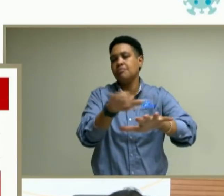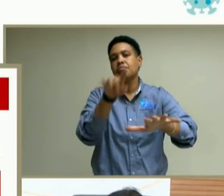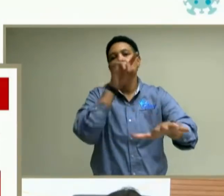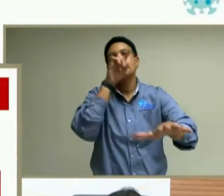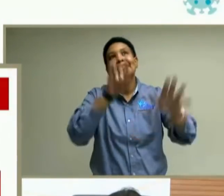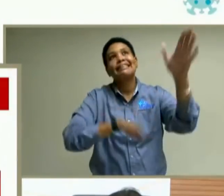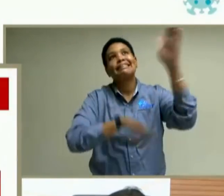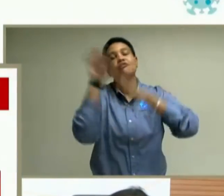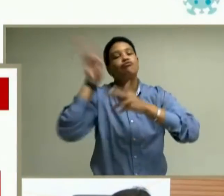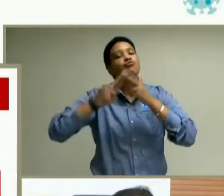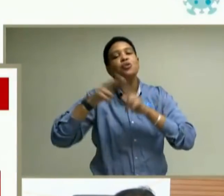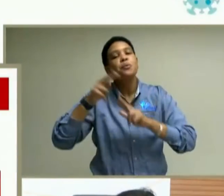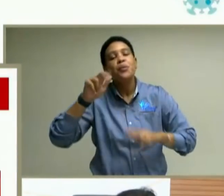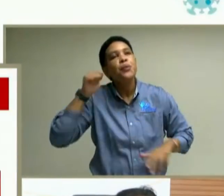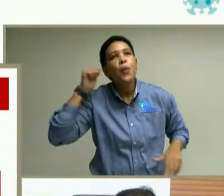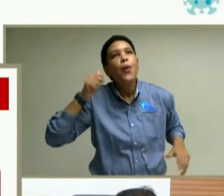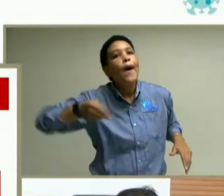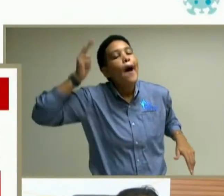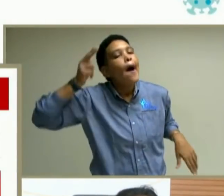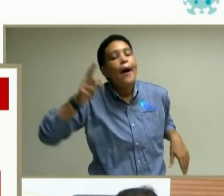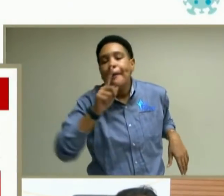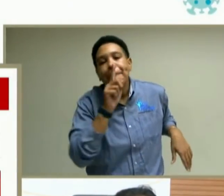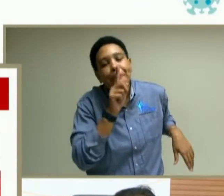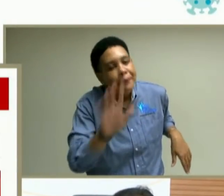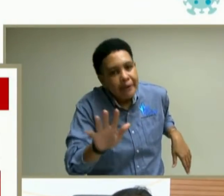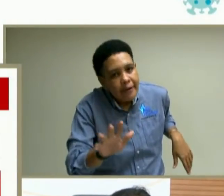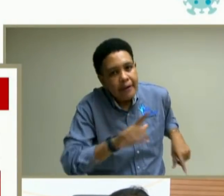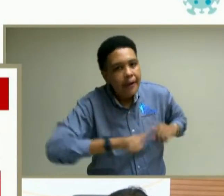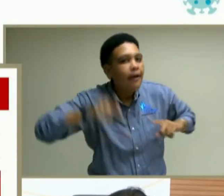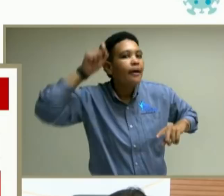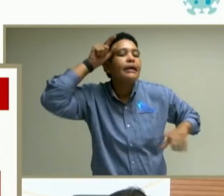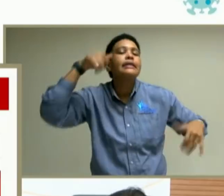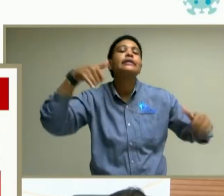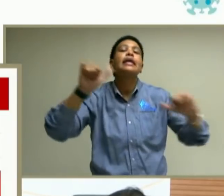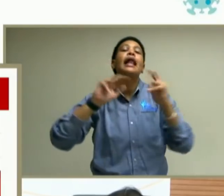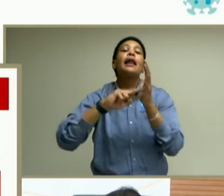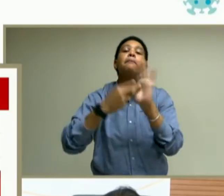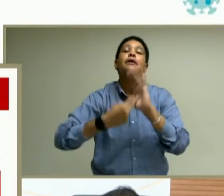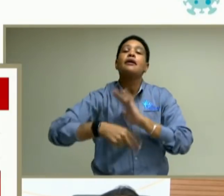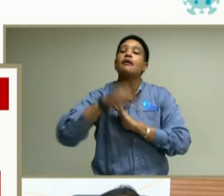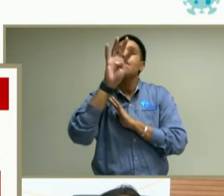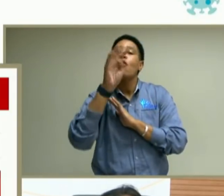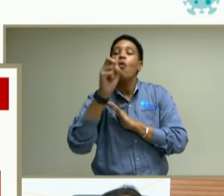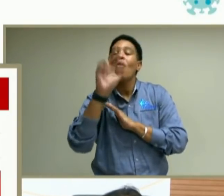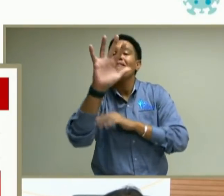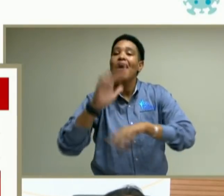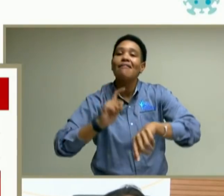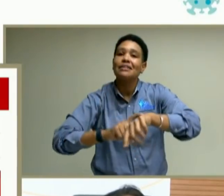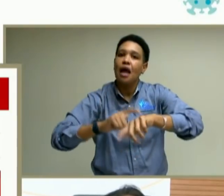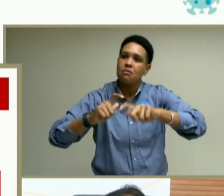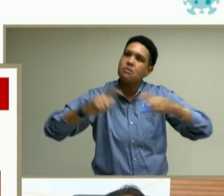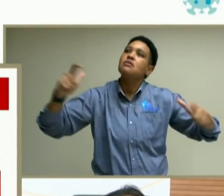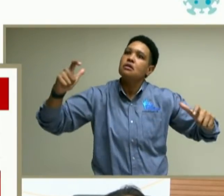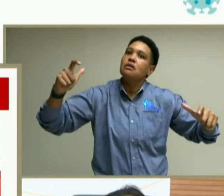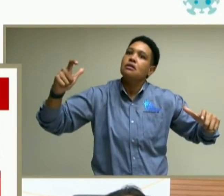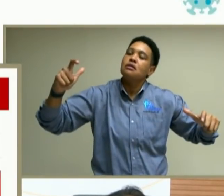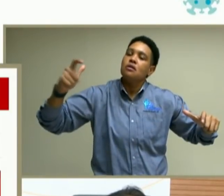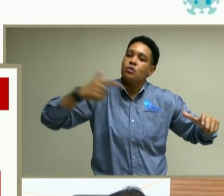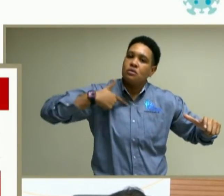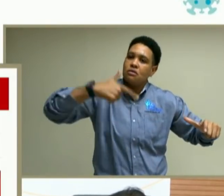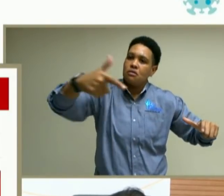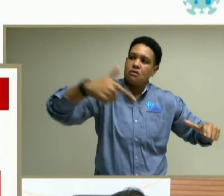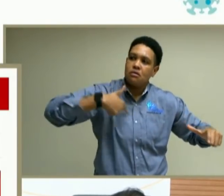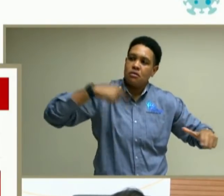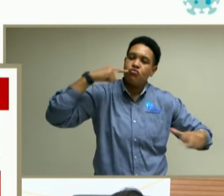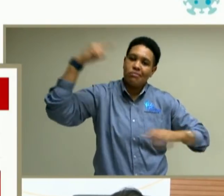as great. But still, this is about 4 or 5 times greater than what we would